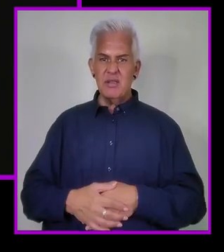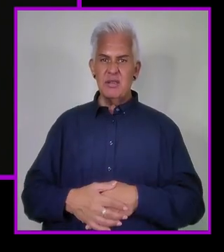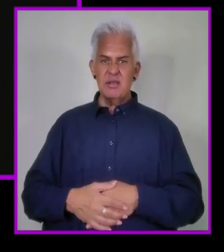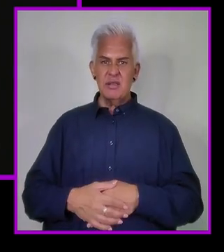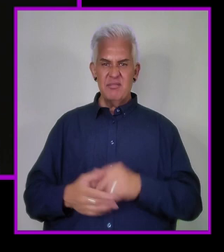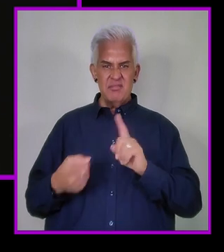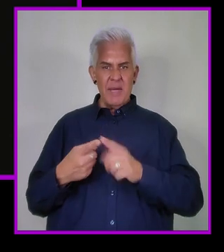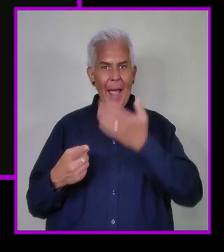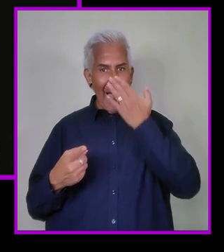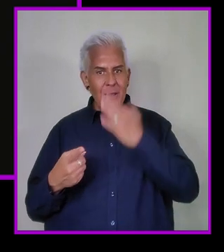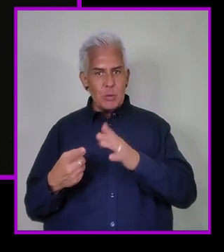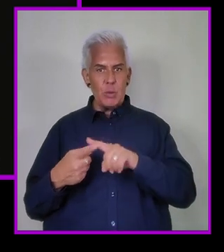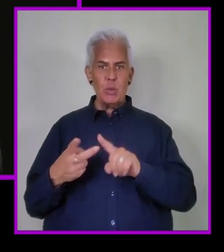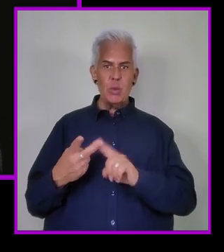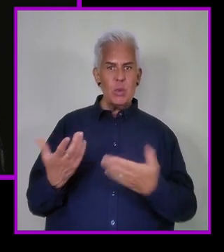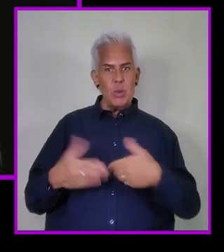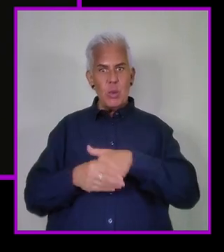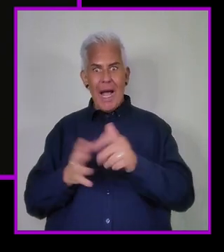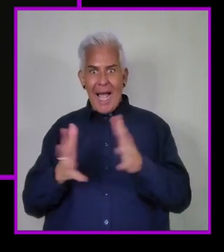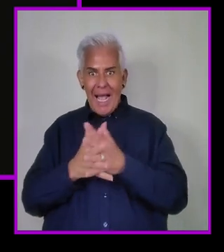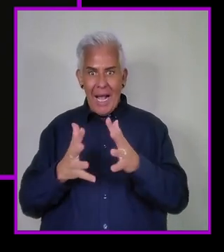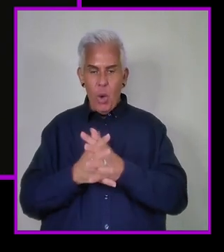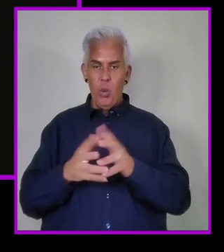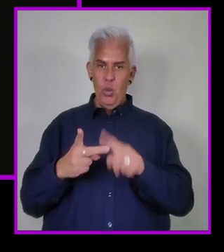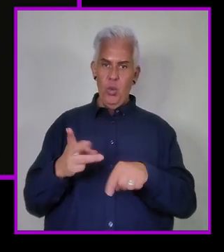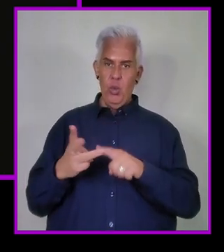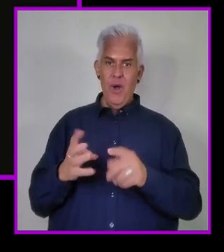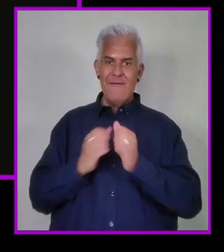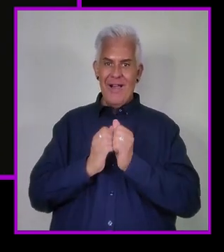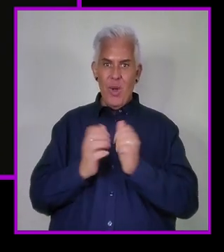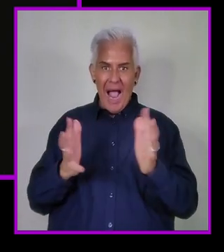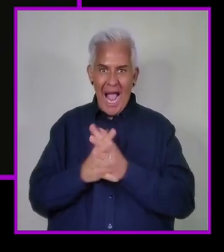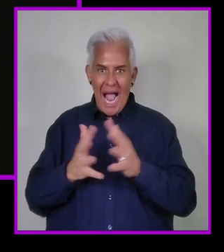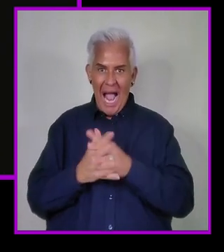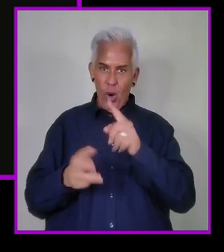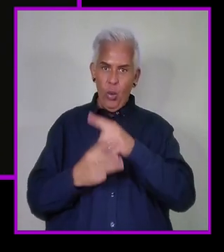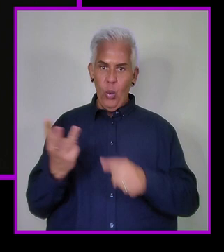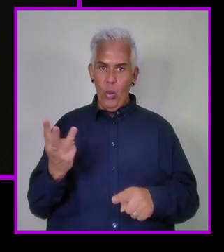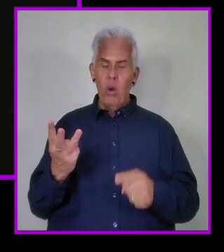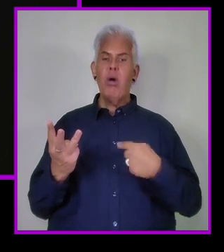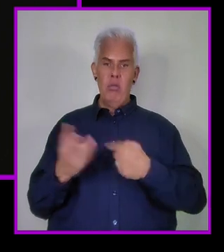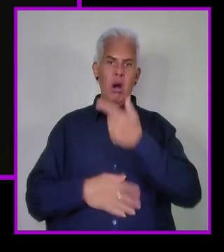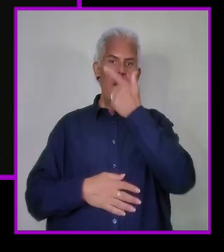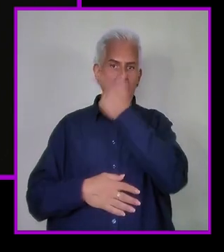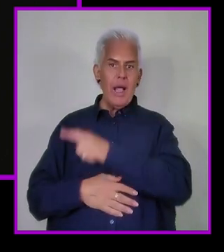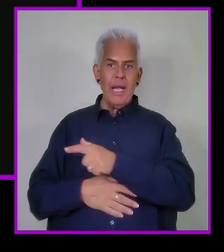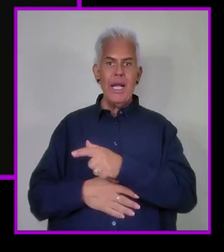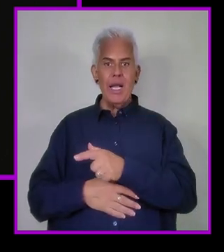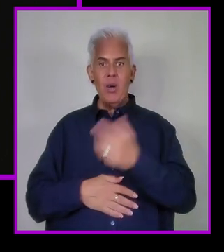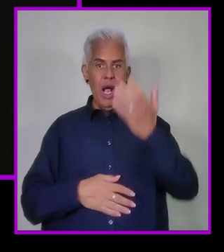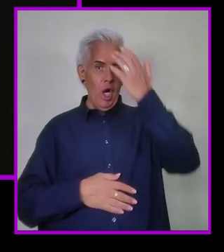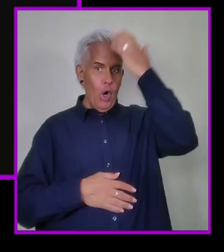the attitudes, and it's how we're included in and how we're valued. And yeah, I feel incredibly lucky both at